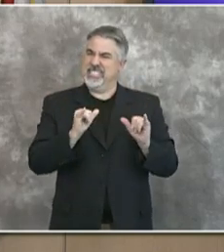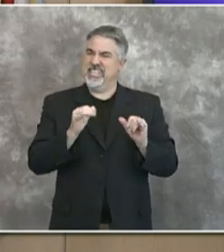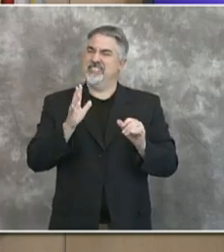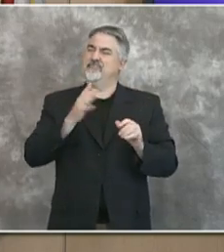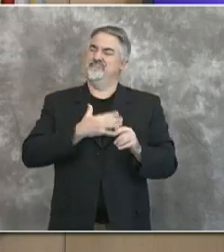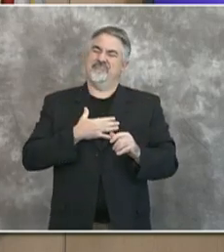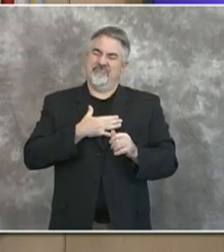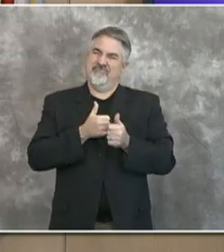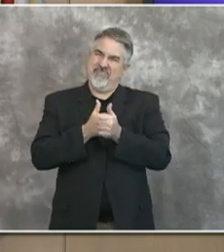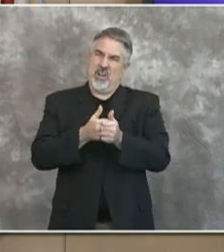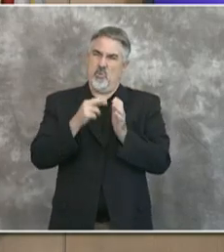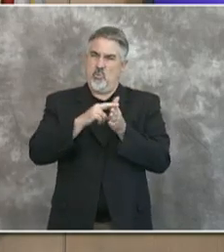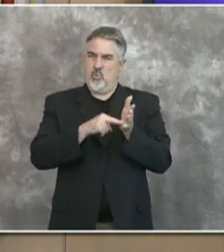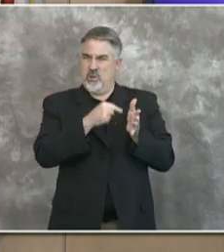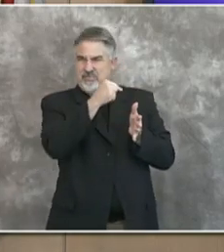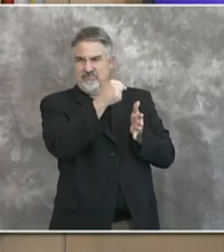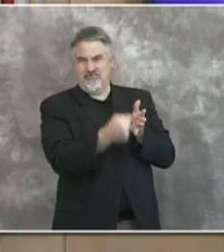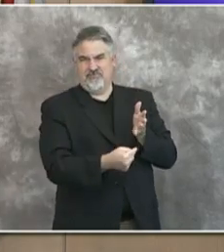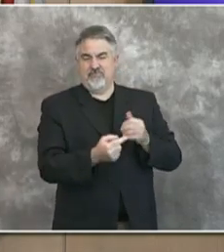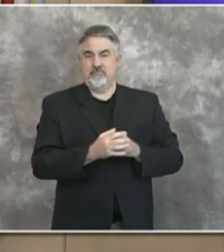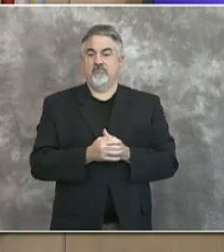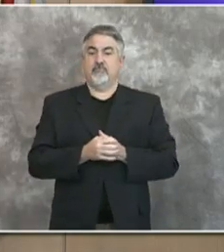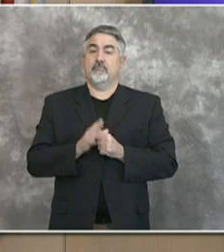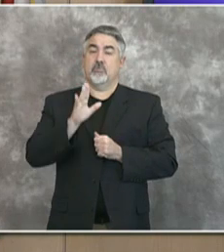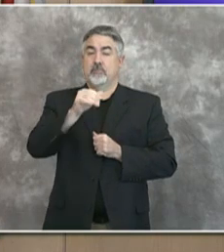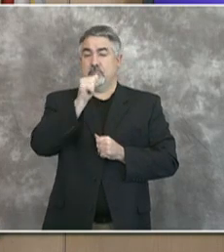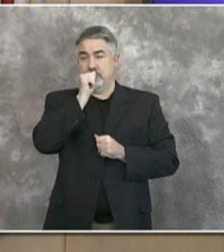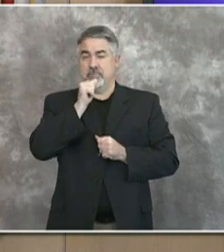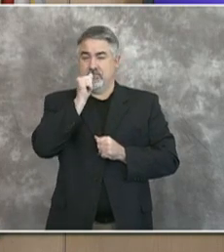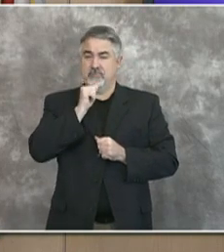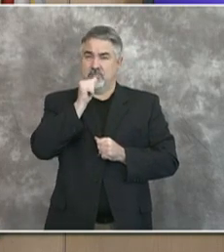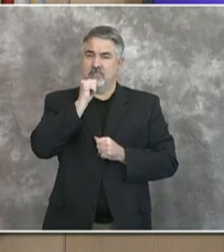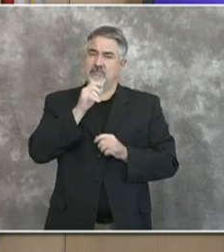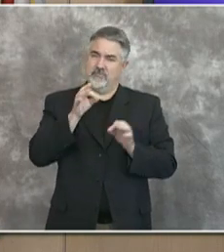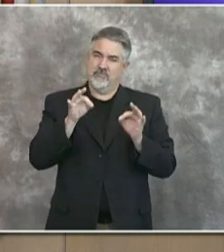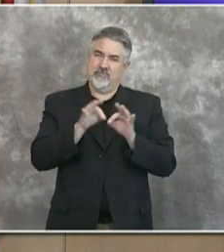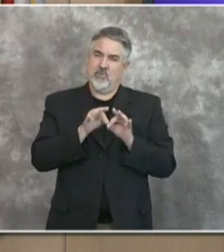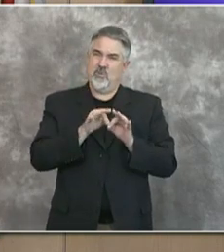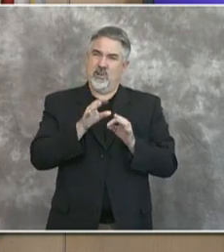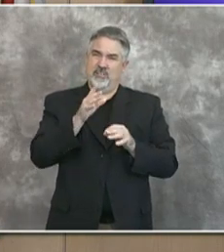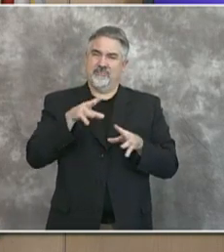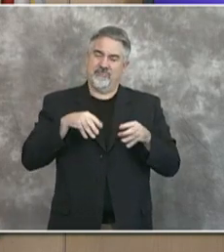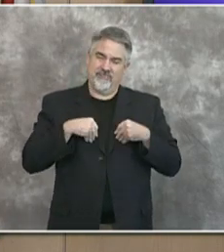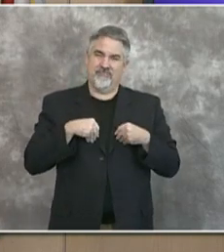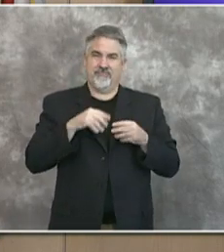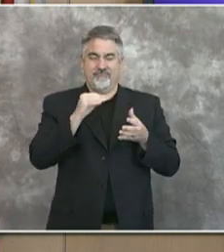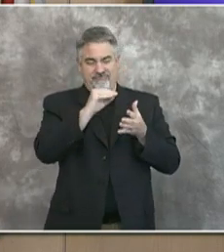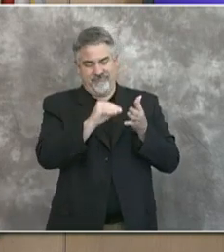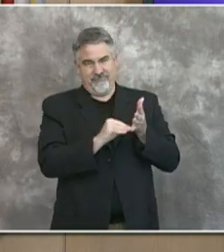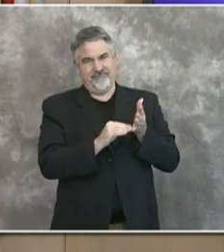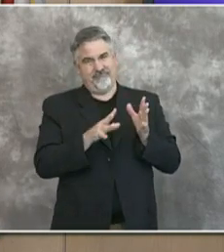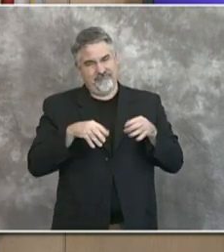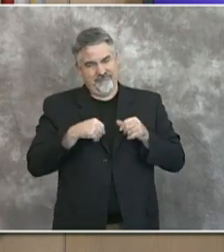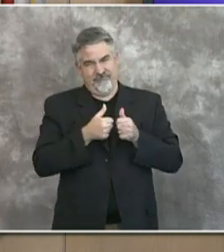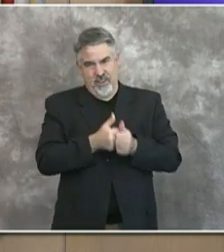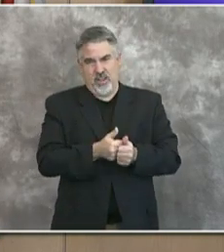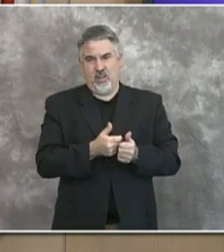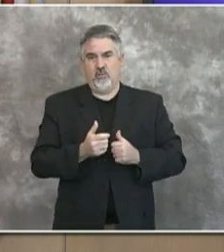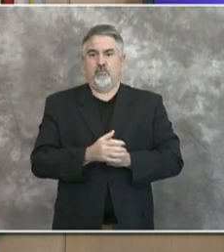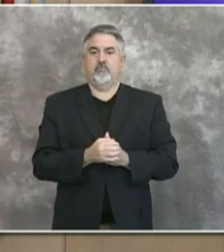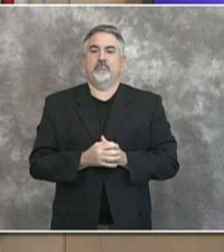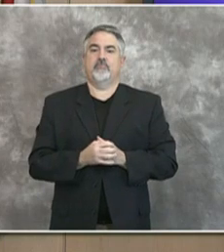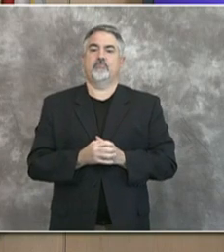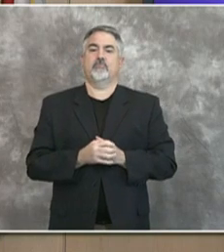asked for your patience in getting us through this critical month of April, and we're almost done with this month. We understand you're